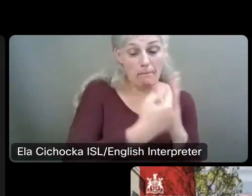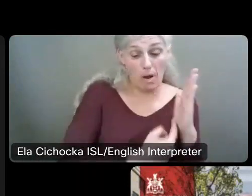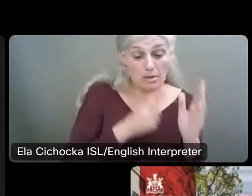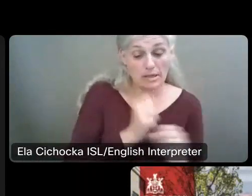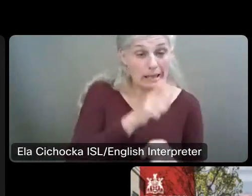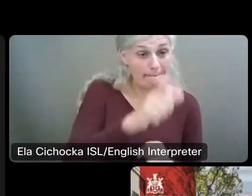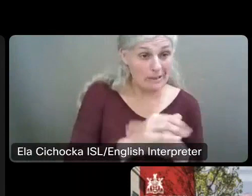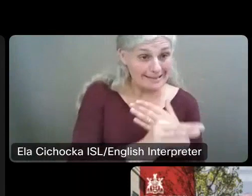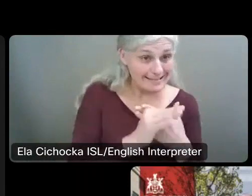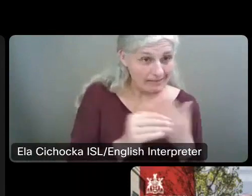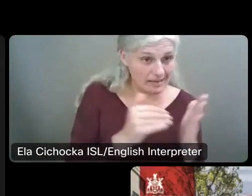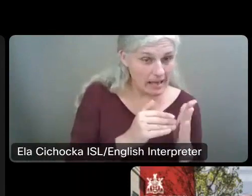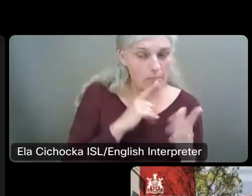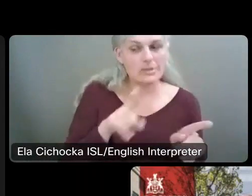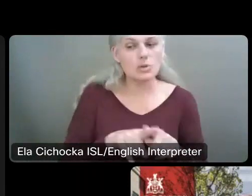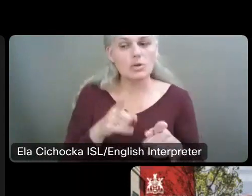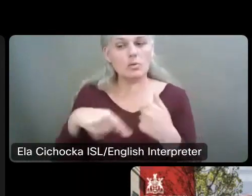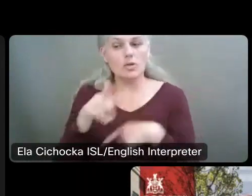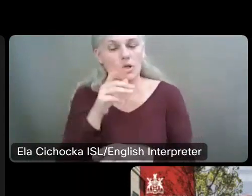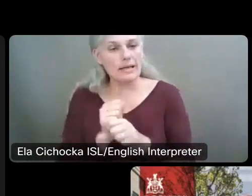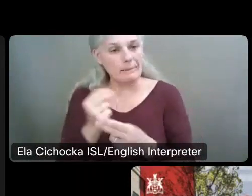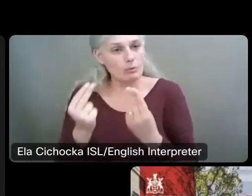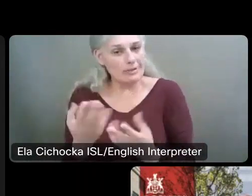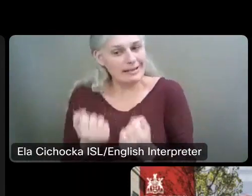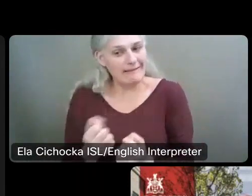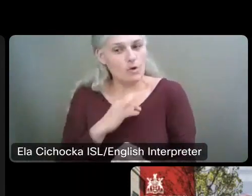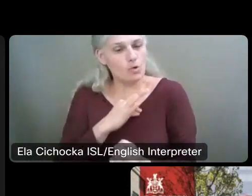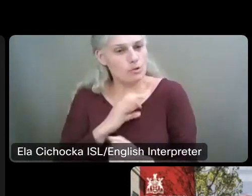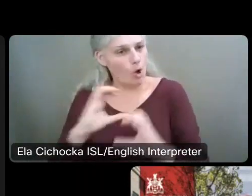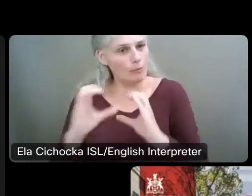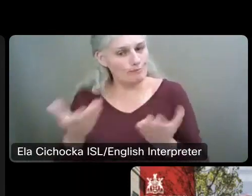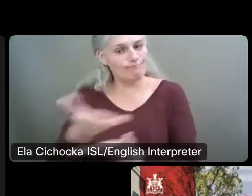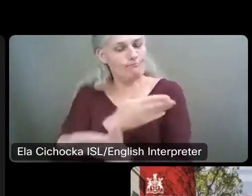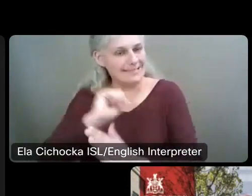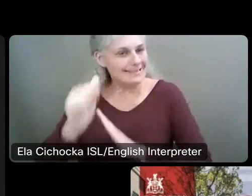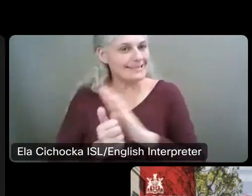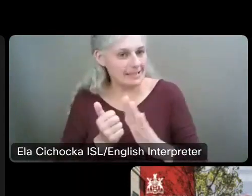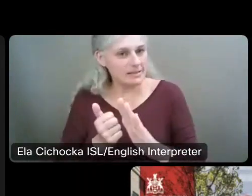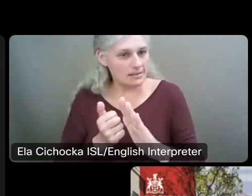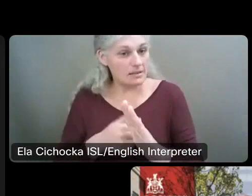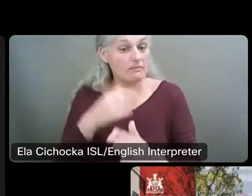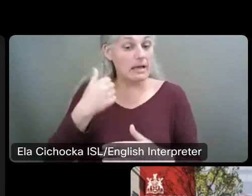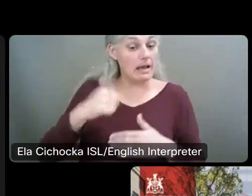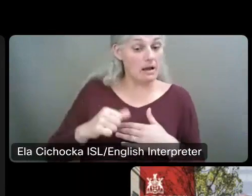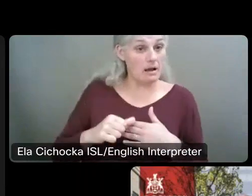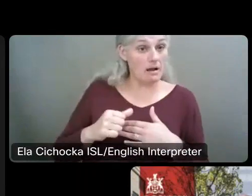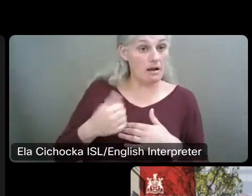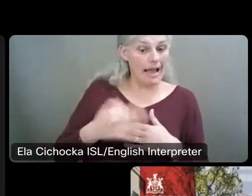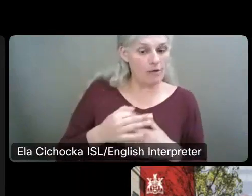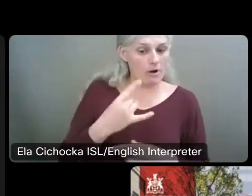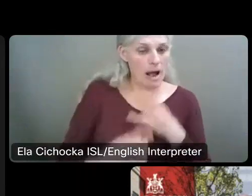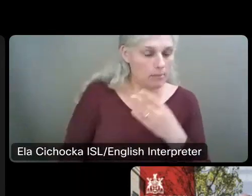safety incidents, but we also talk about the need to have that really good communication skills following an error or following a